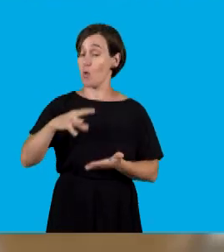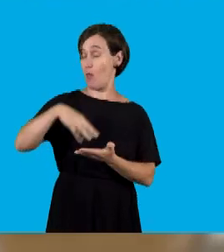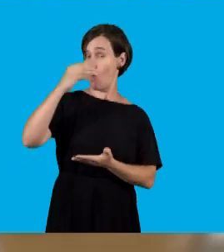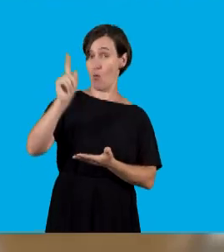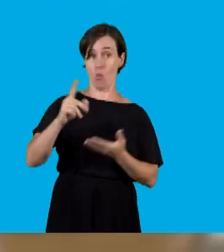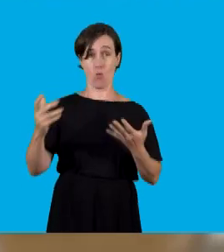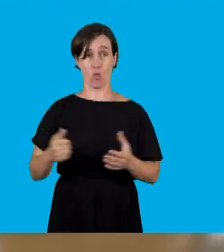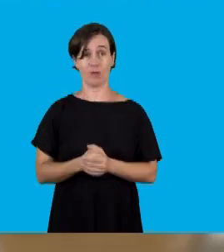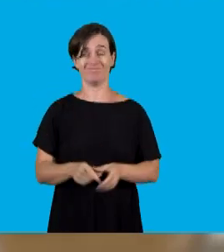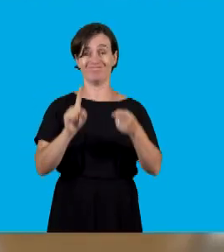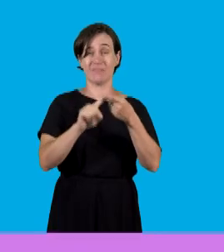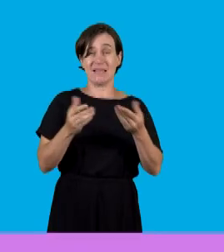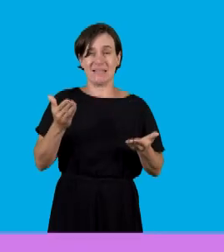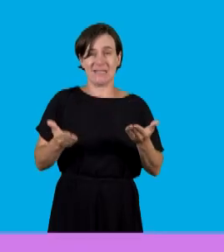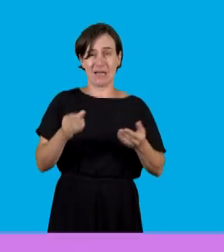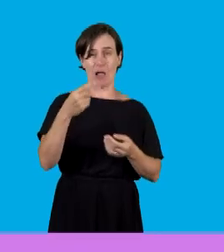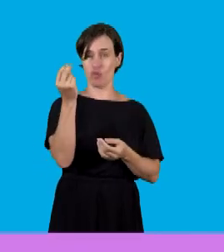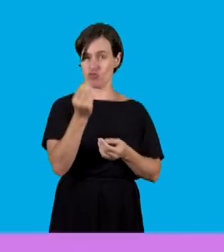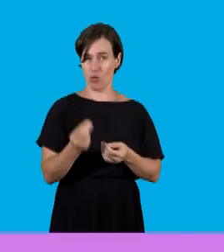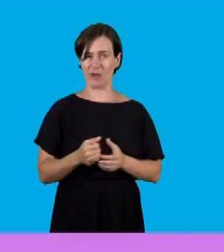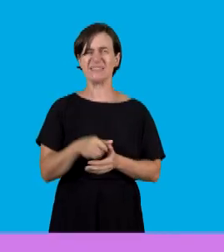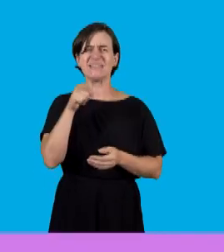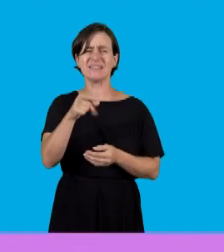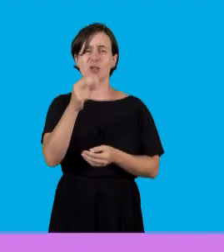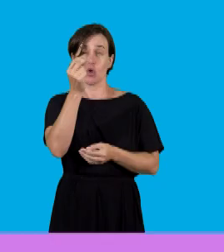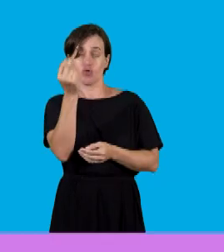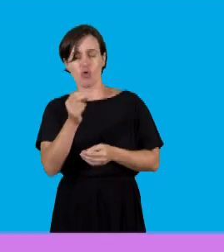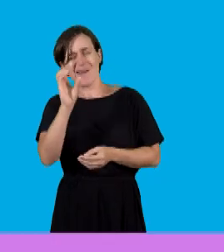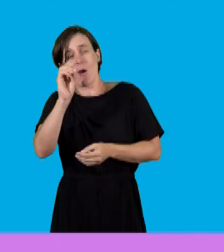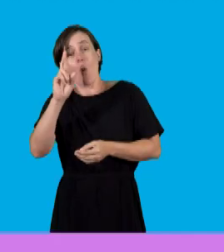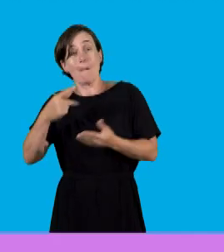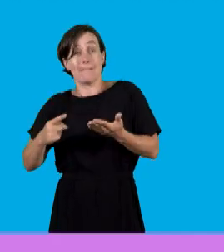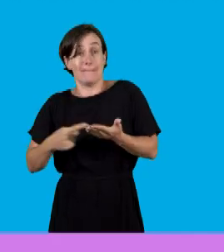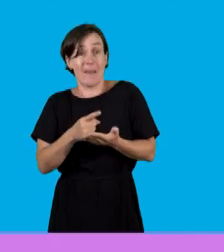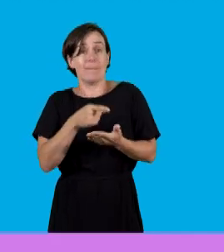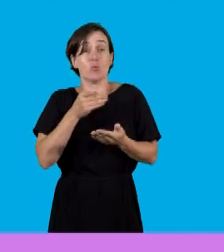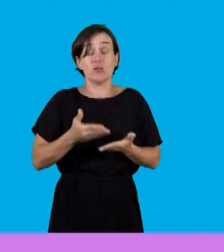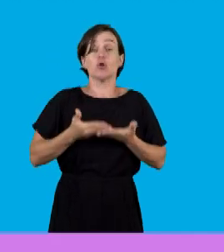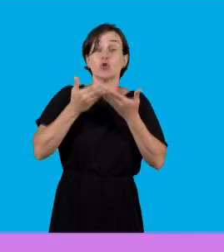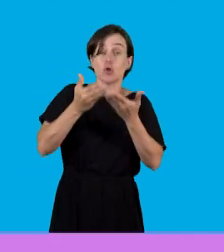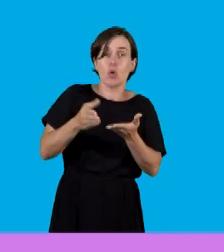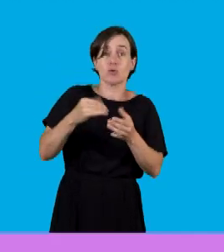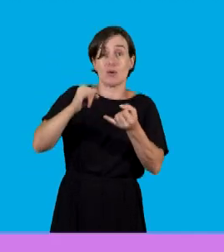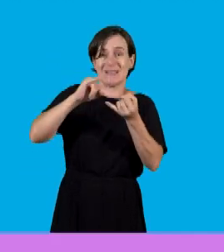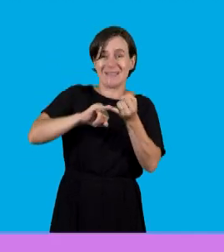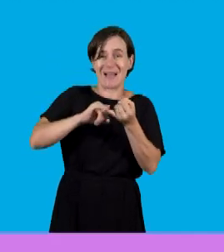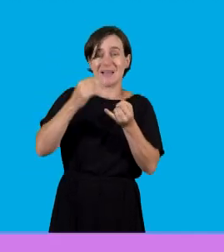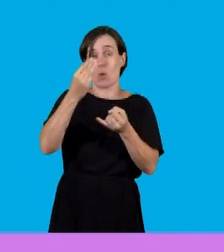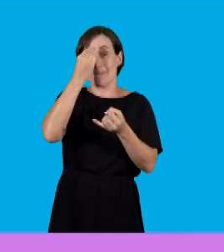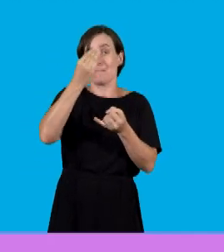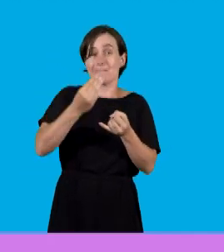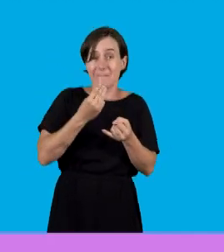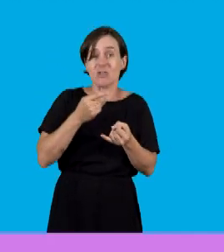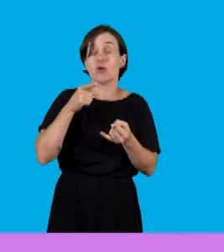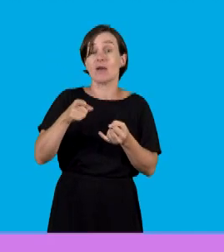we'll be focusing on, the first one is a scale drawing. A scale drawing is a drawing or a map which represents the